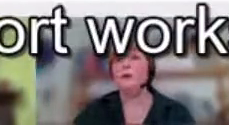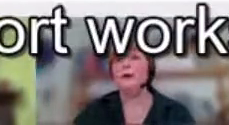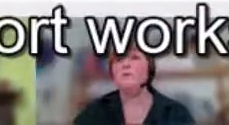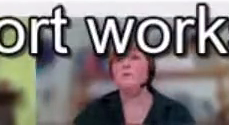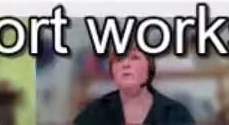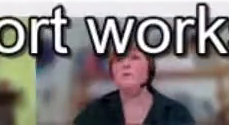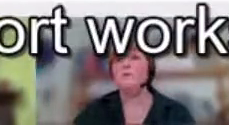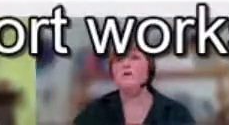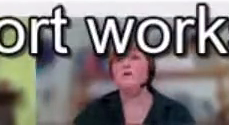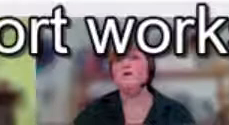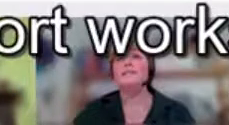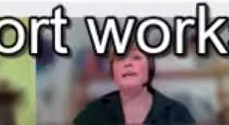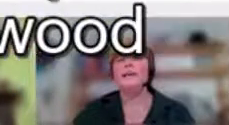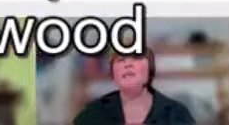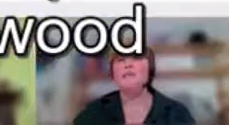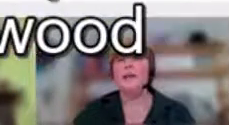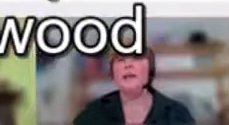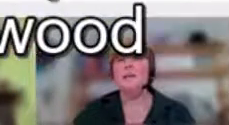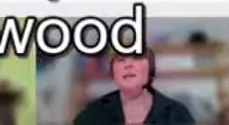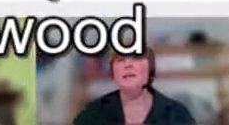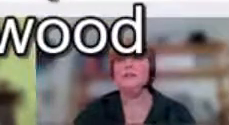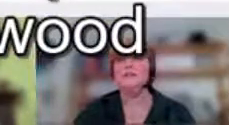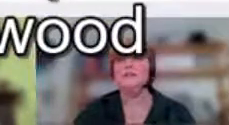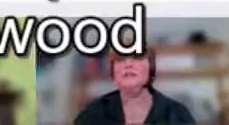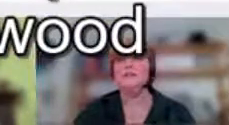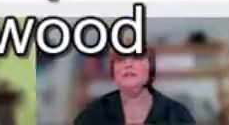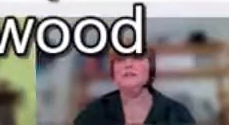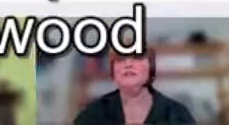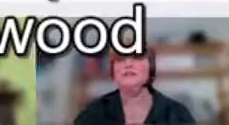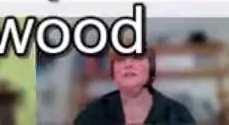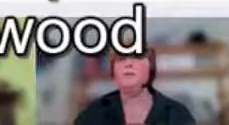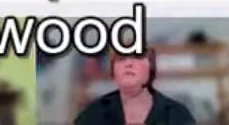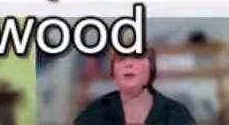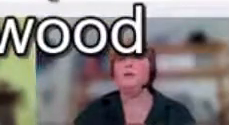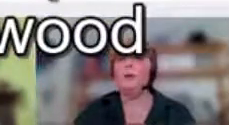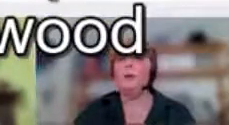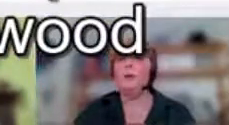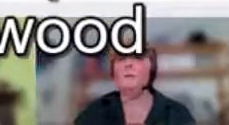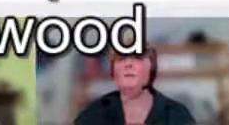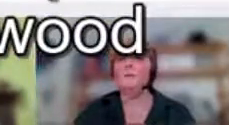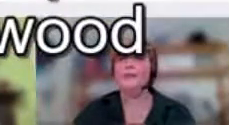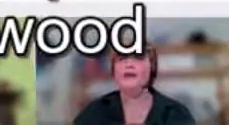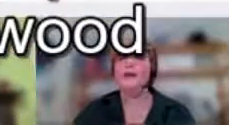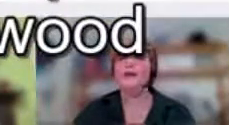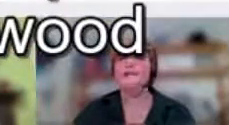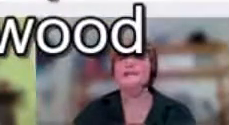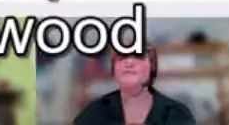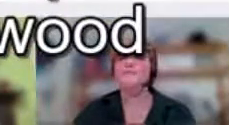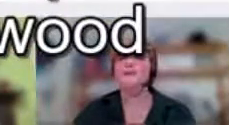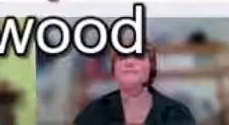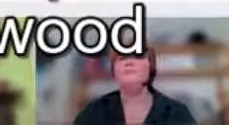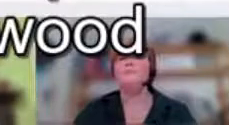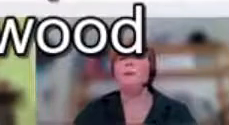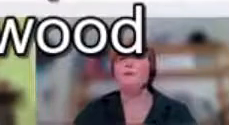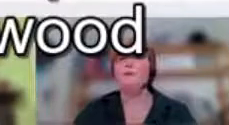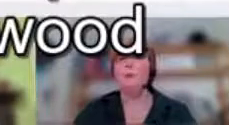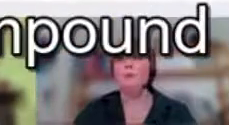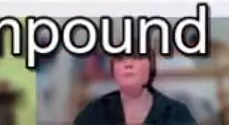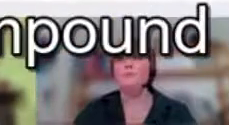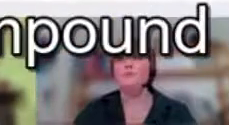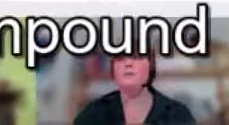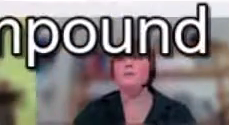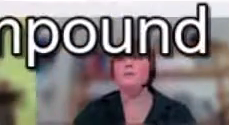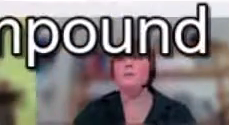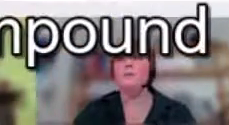Road compound would support works south of the A13 towards the Tilbury Loop railway line. Access would be from Brentwood